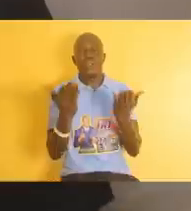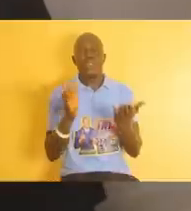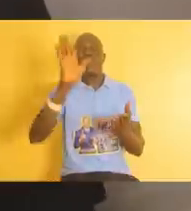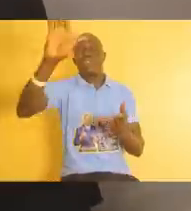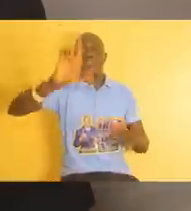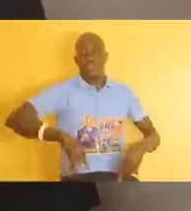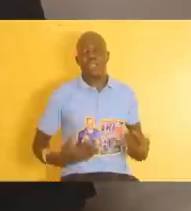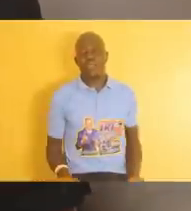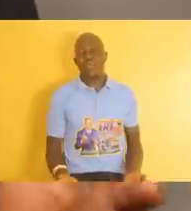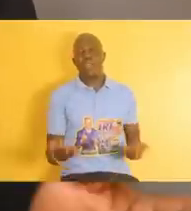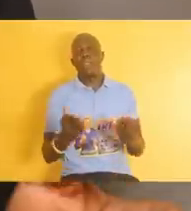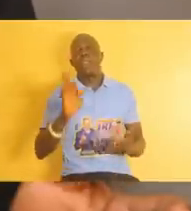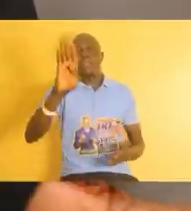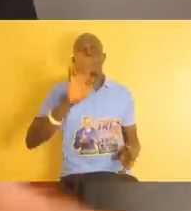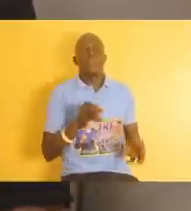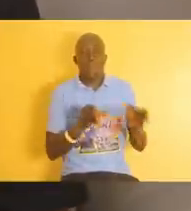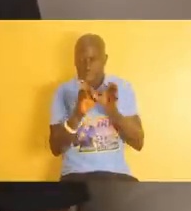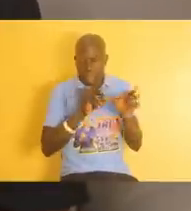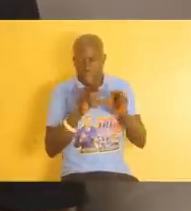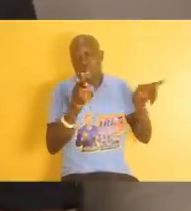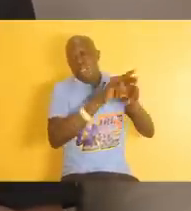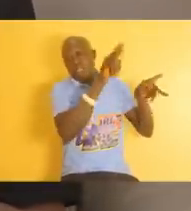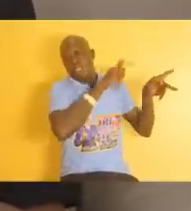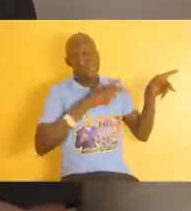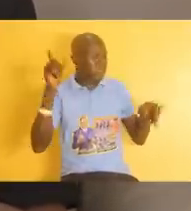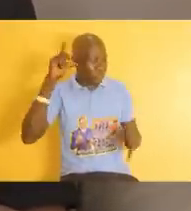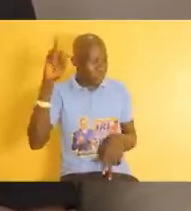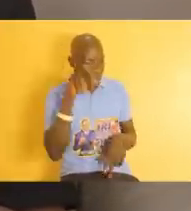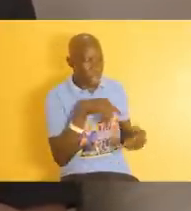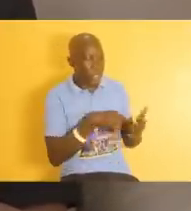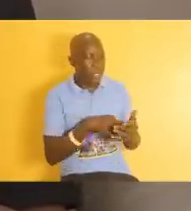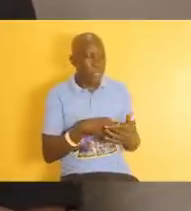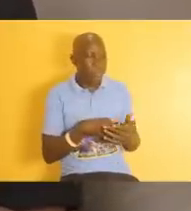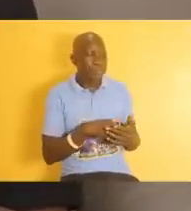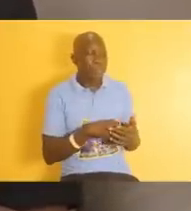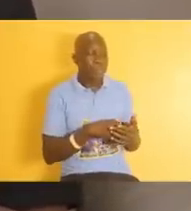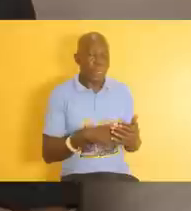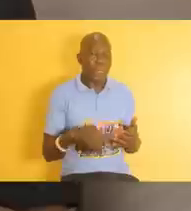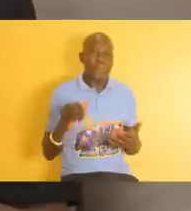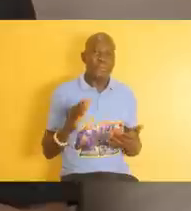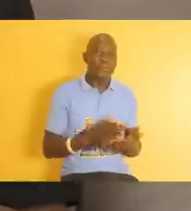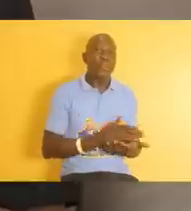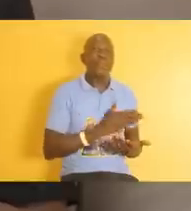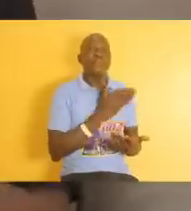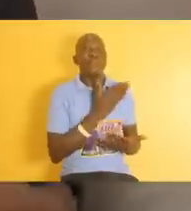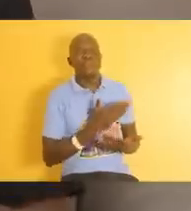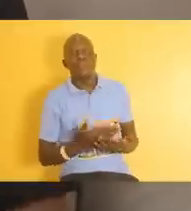amen aye re ma dide amen wa de se bi oba amen bo ile me no e me a jo